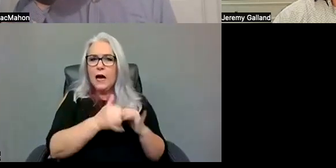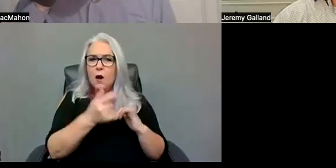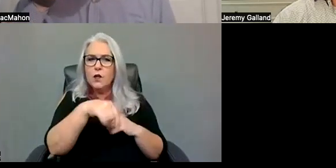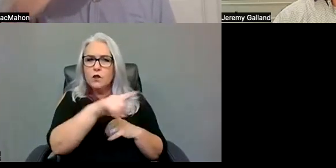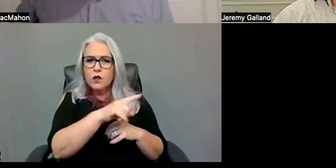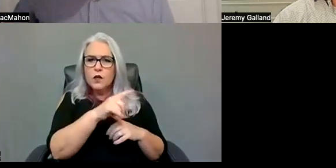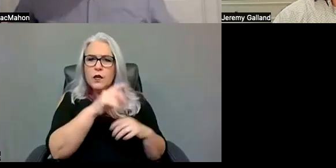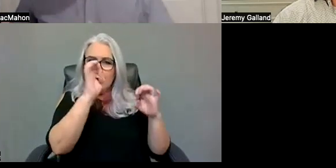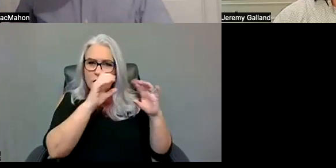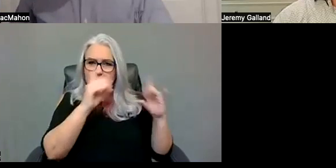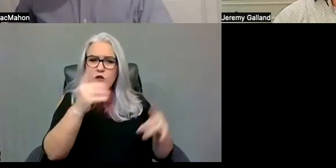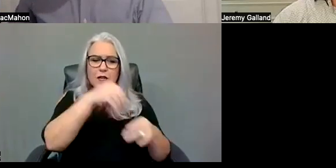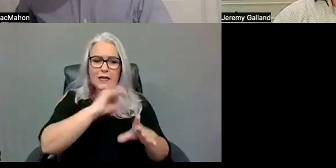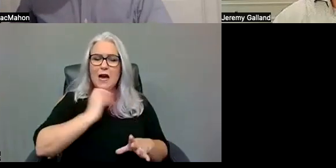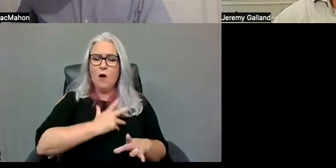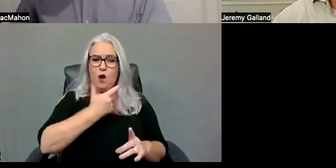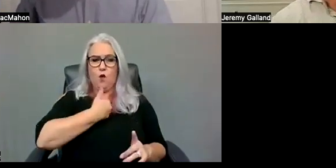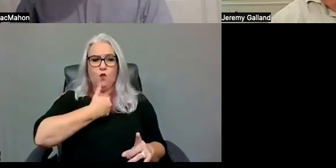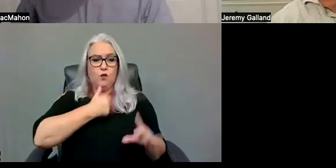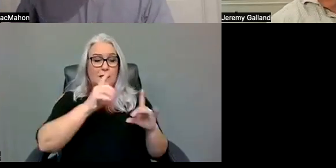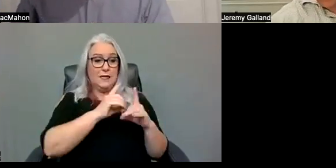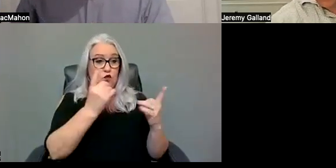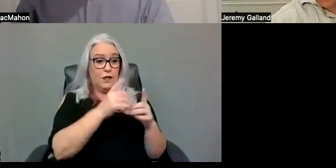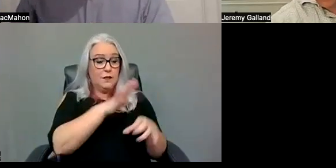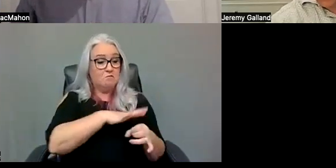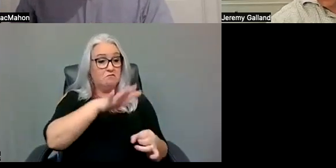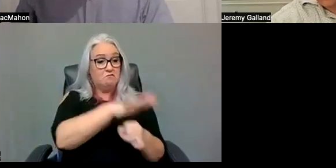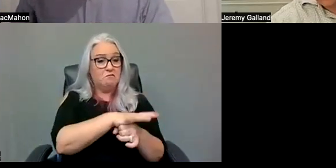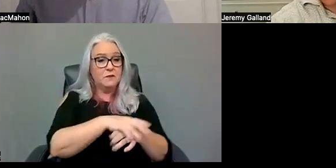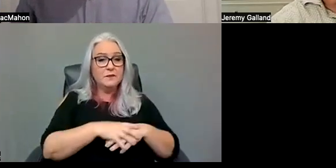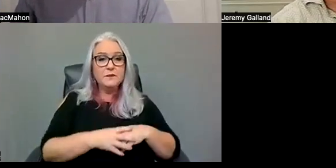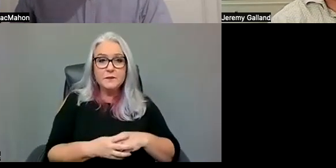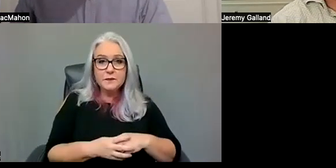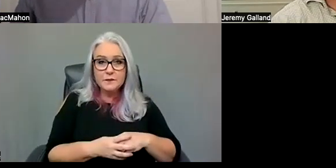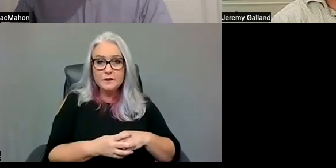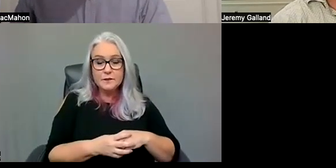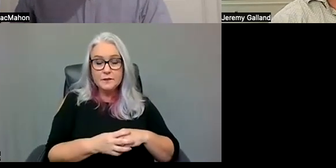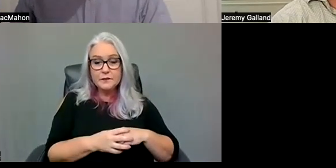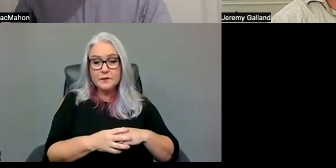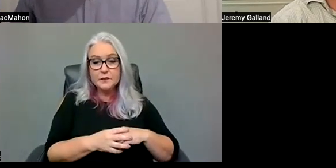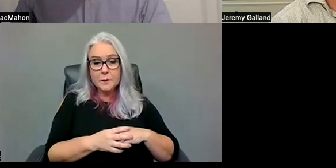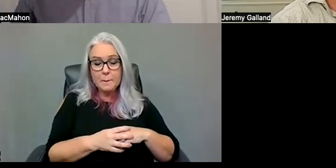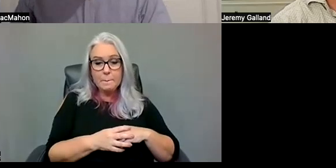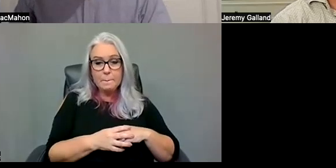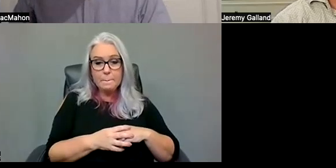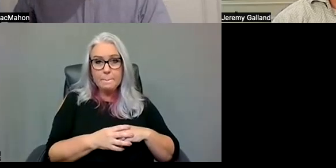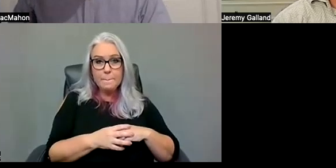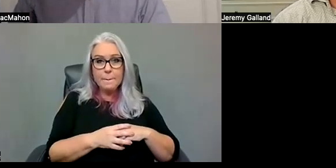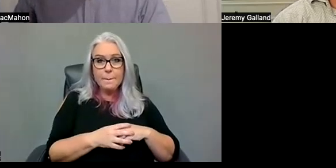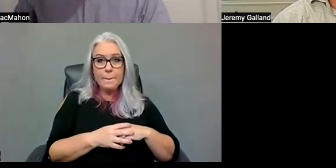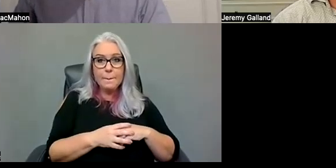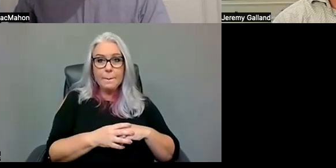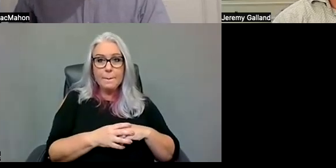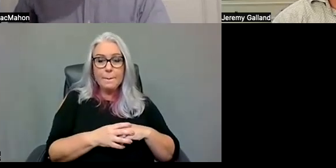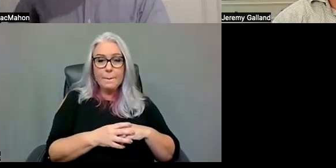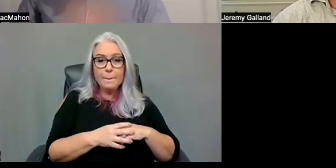Sorry, could you repeat that, John? Sure. As a board member, what assessments would you use to understand the district's support and services